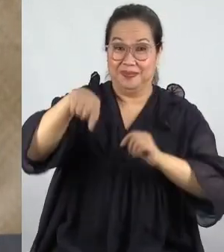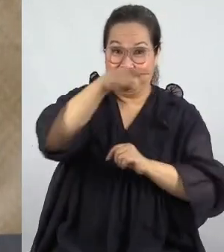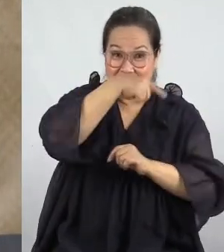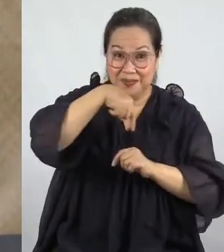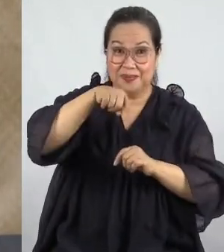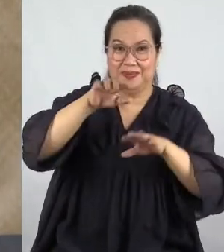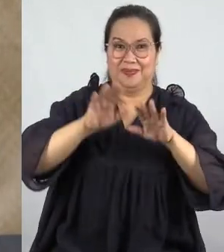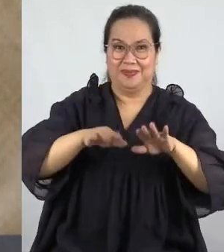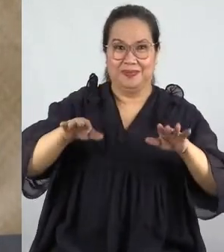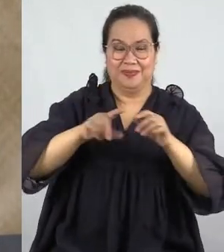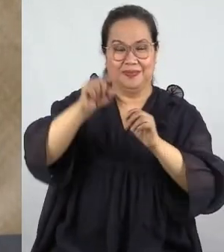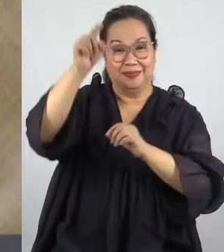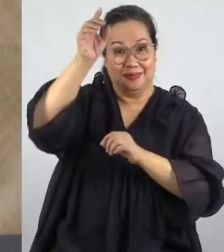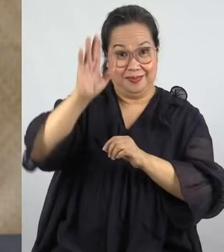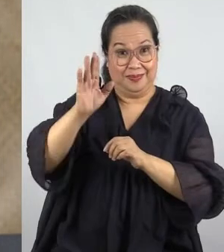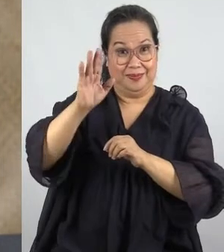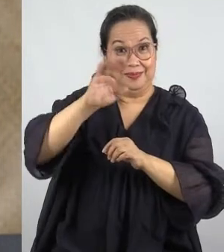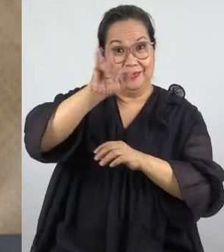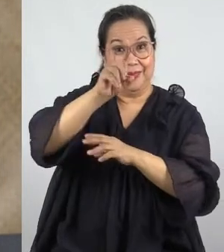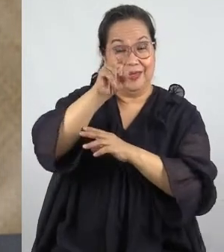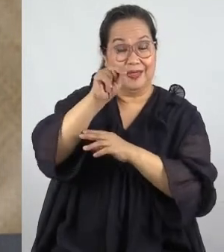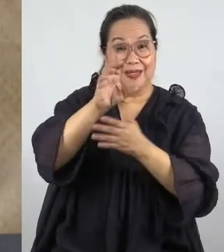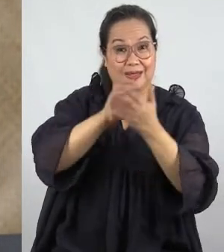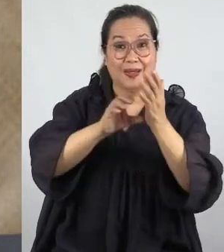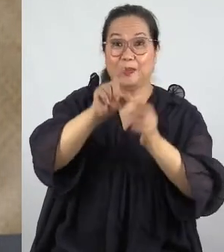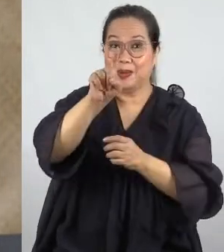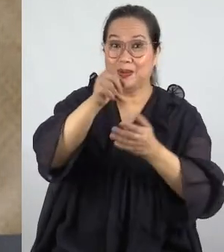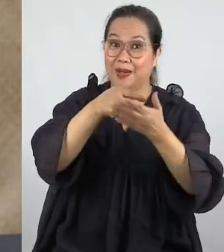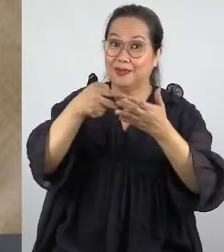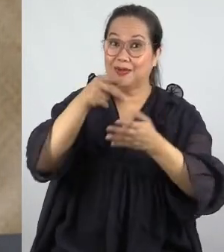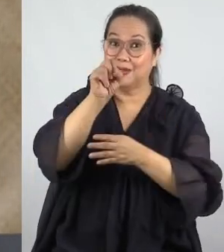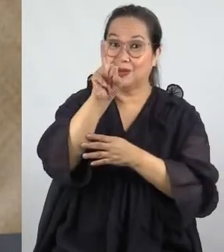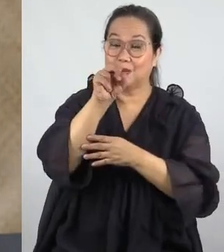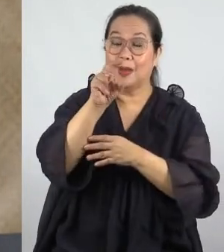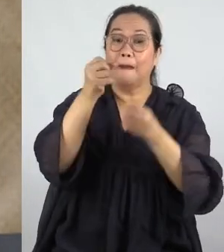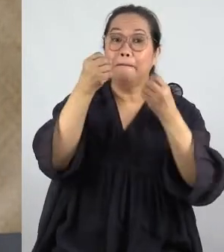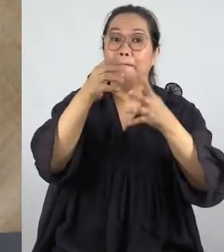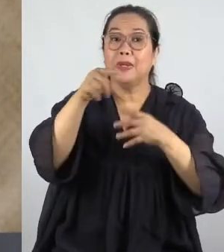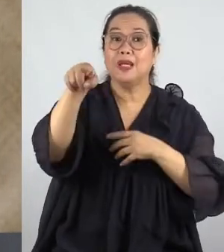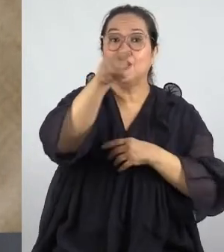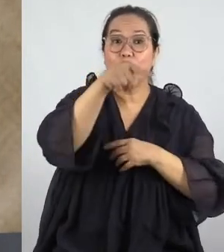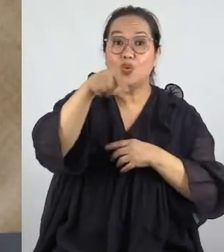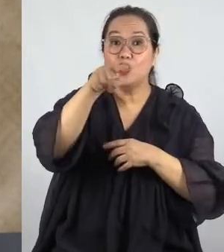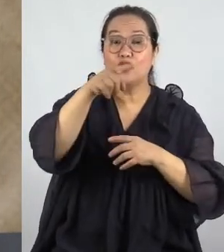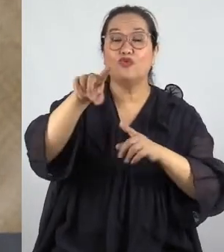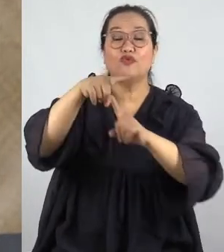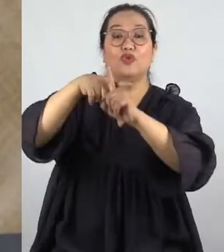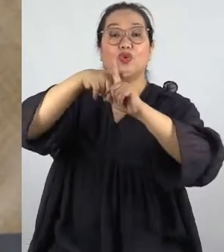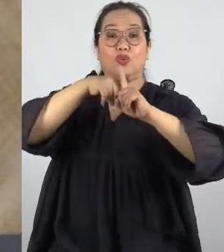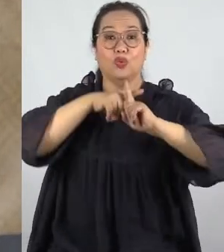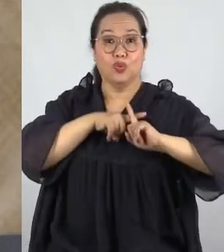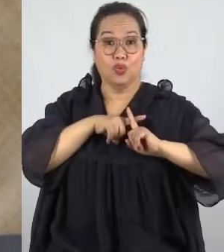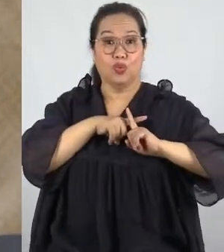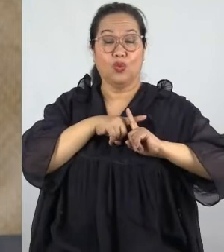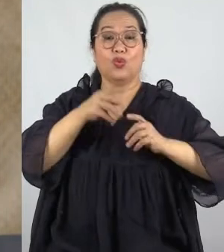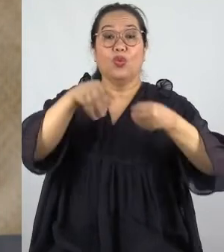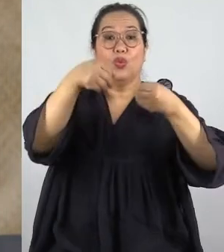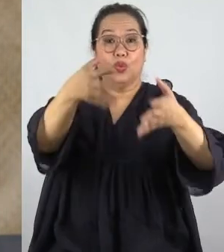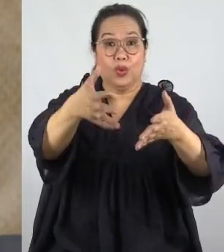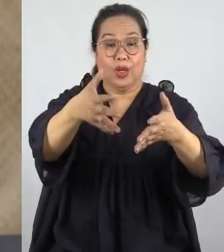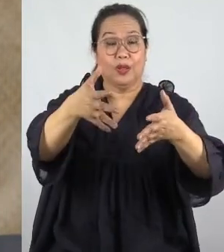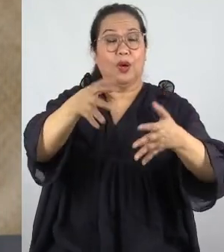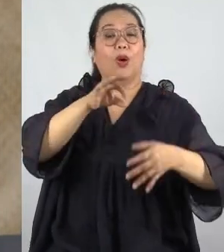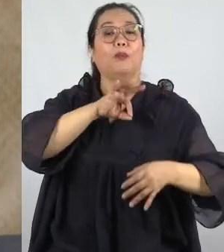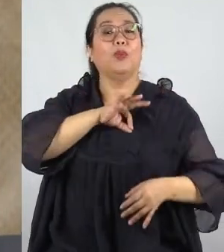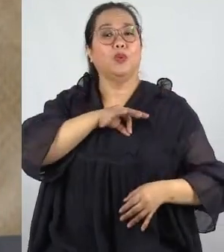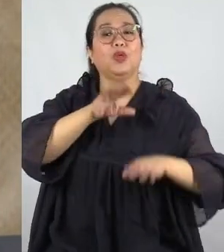God. Sinabi niya sa John chapter 1 verse 12, for as many as received Him, to them He gave the privilege to